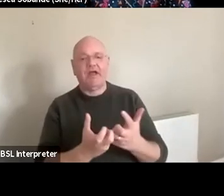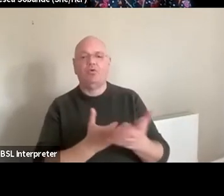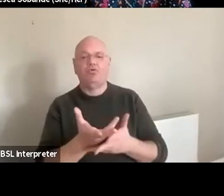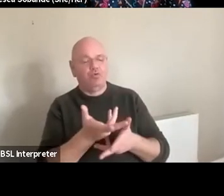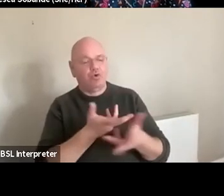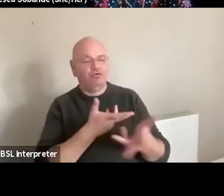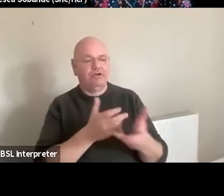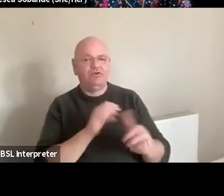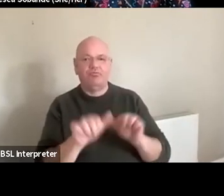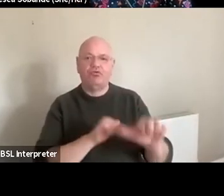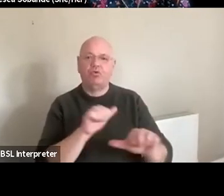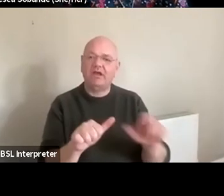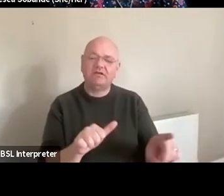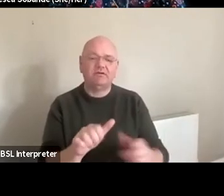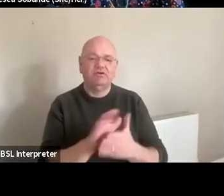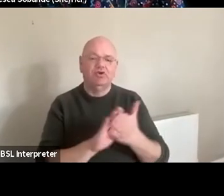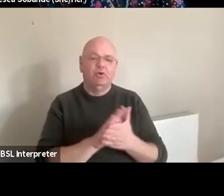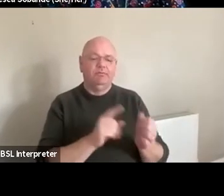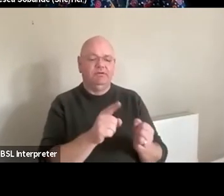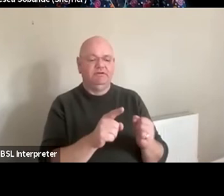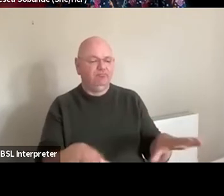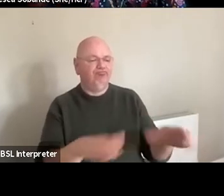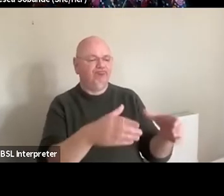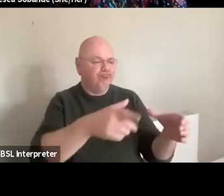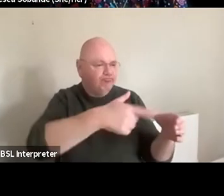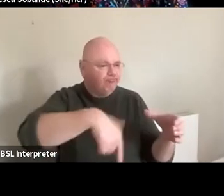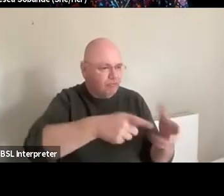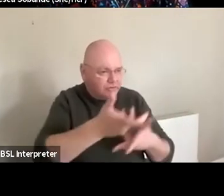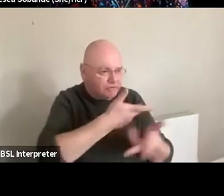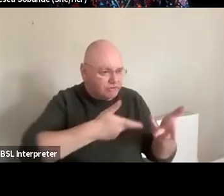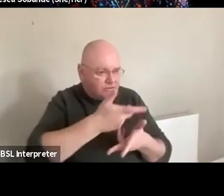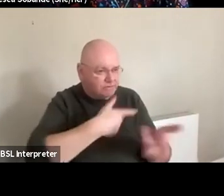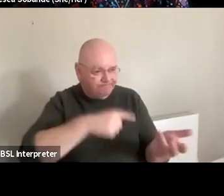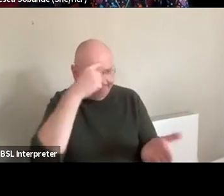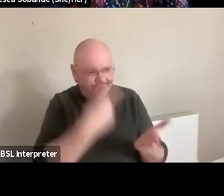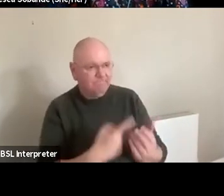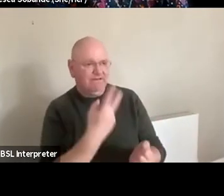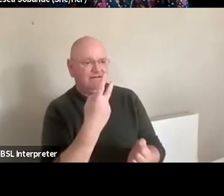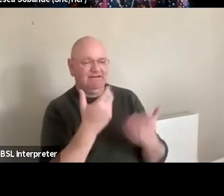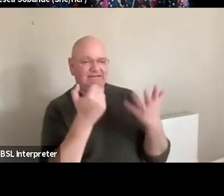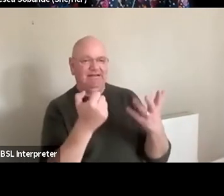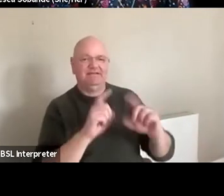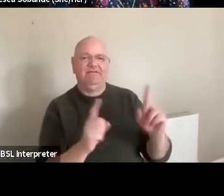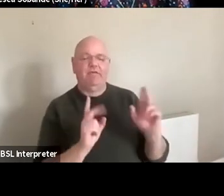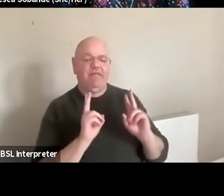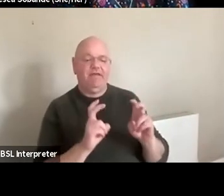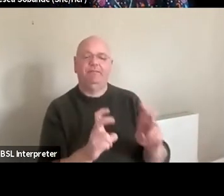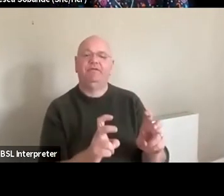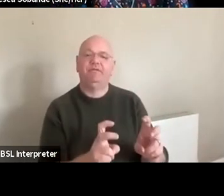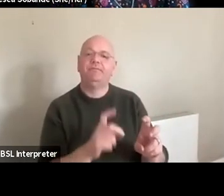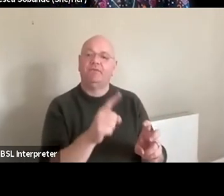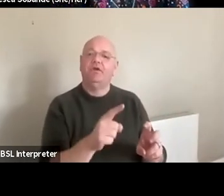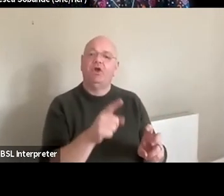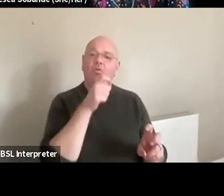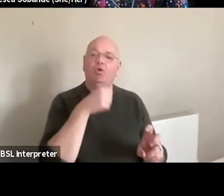that the individuals that were in that cohort of people that we spoke to, they made these suggestions, and we are now going to use these suggestions